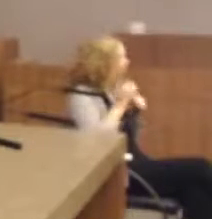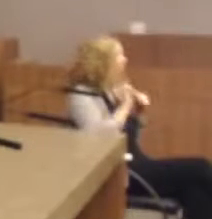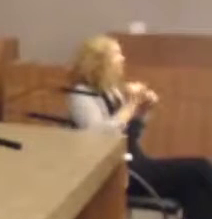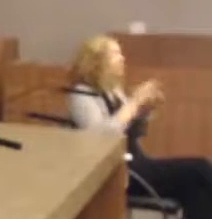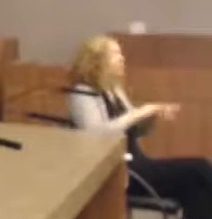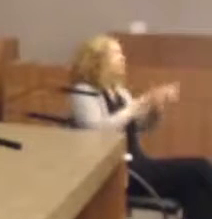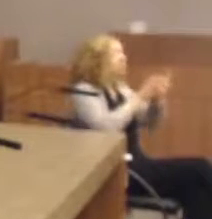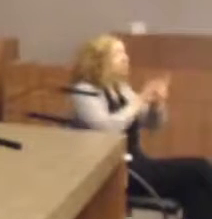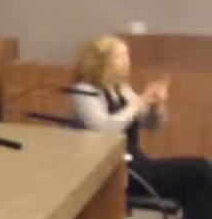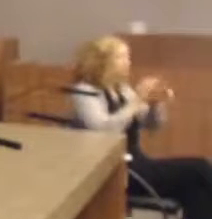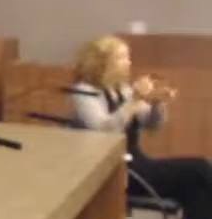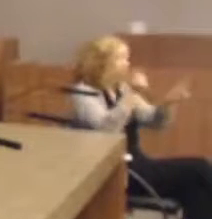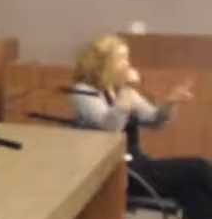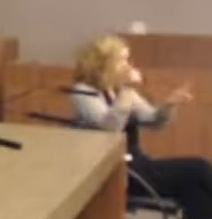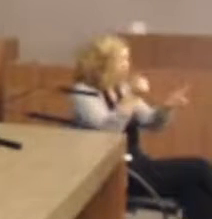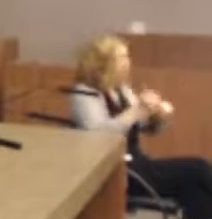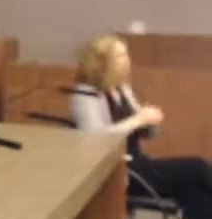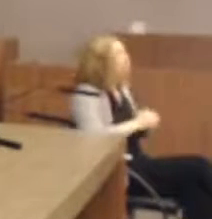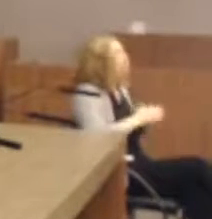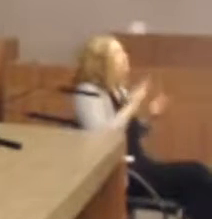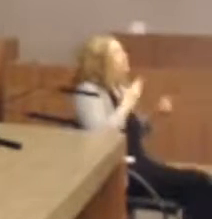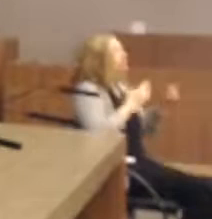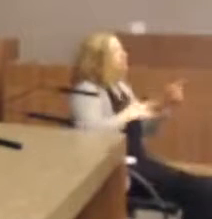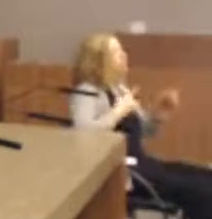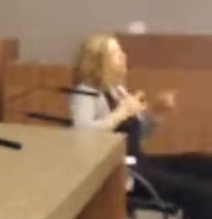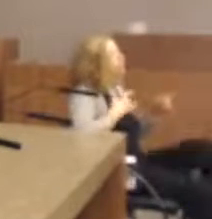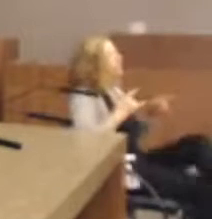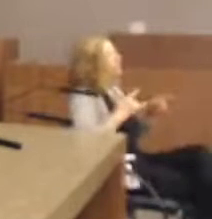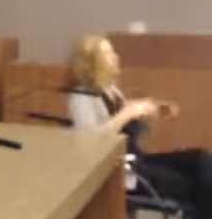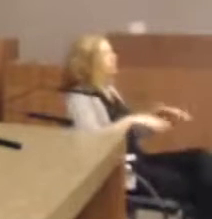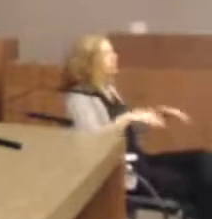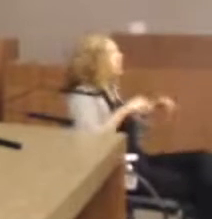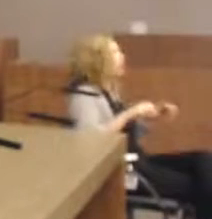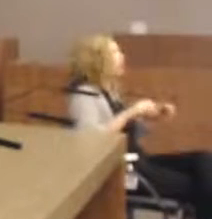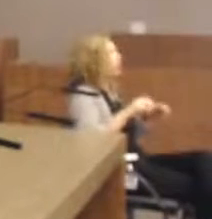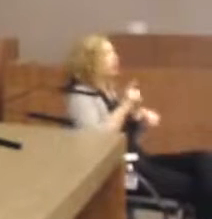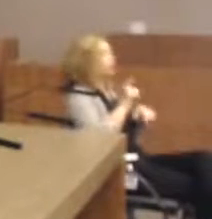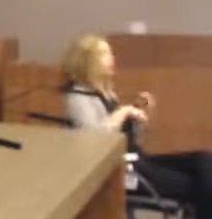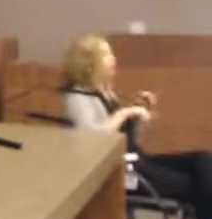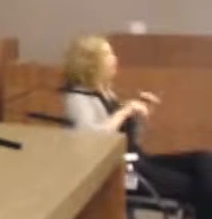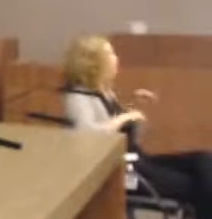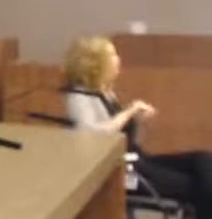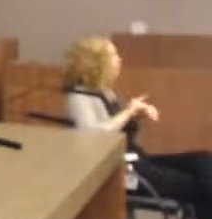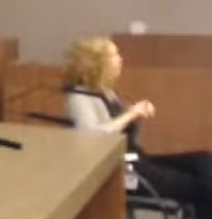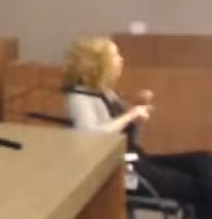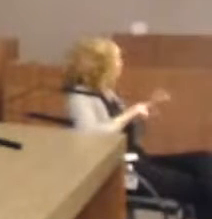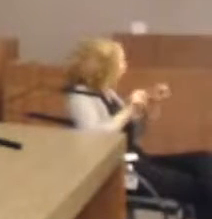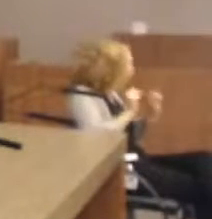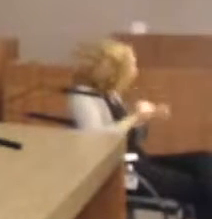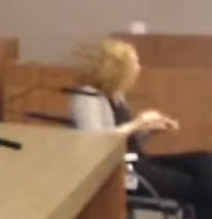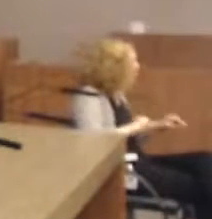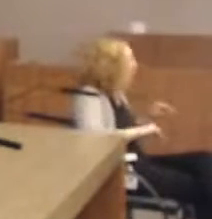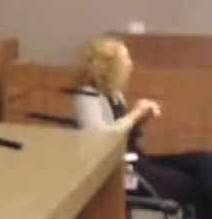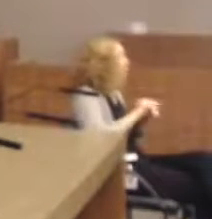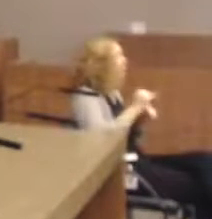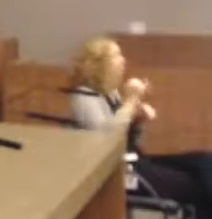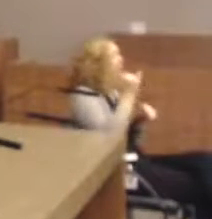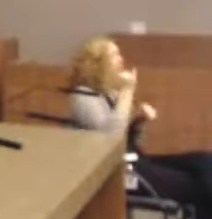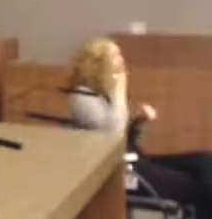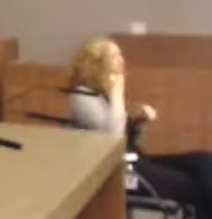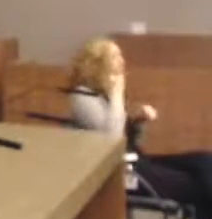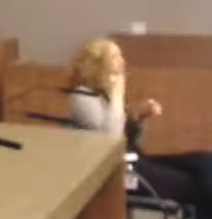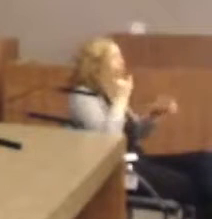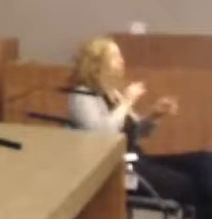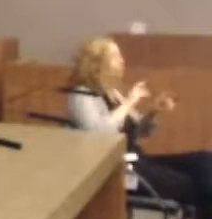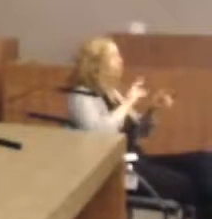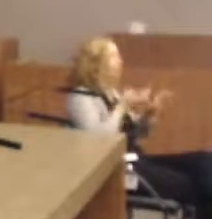second. You might feel paralyzed or like you can't move, but you really could move. If you've ever been about to get